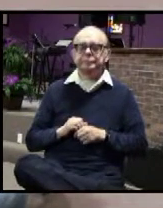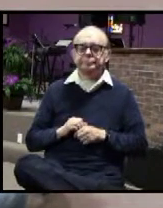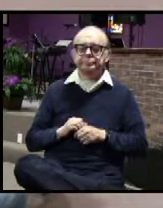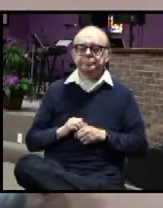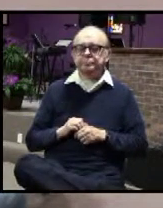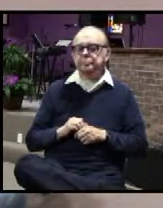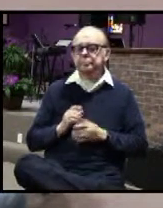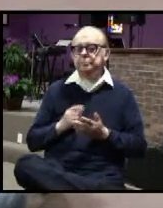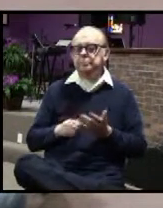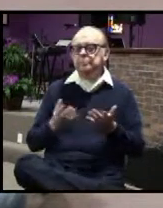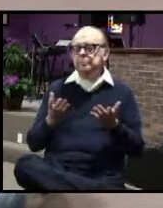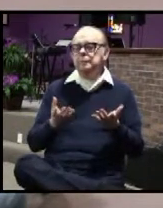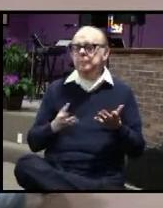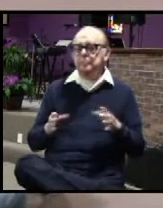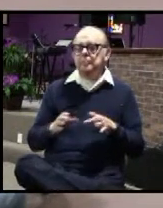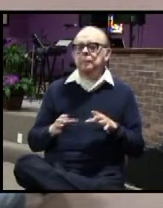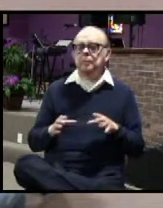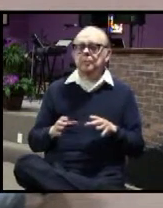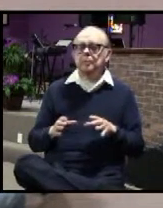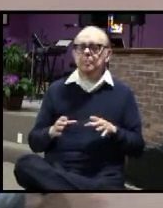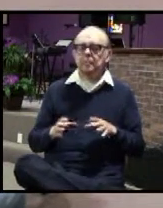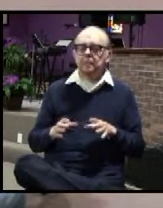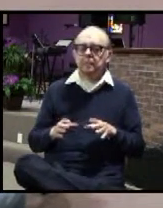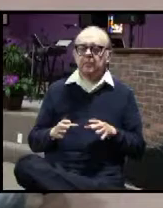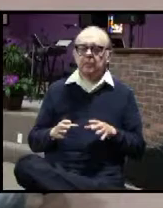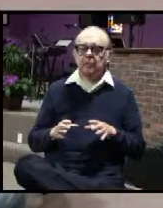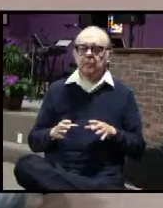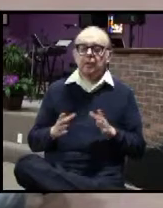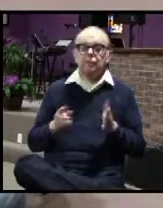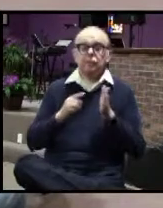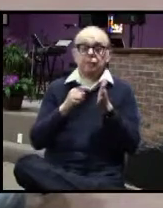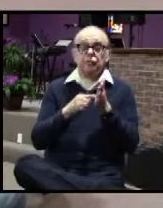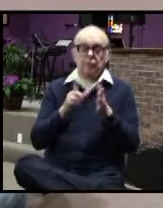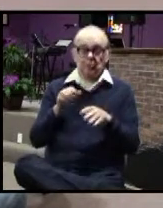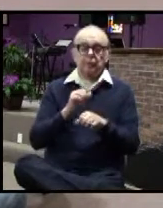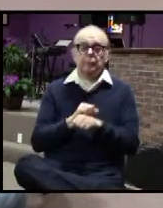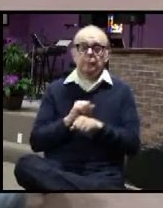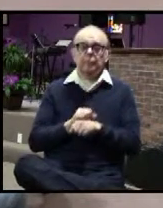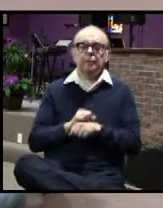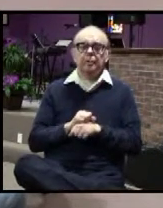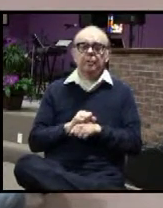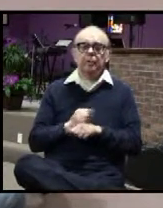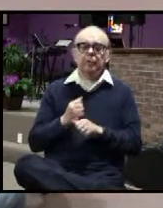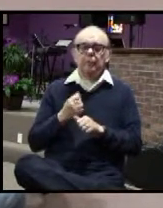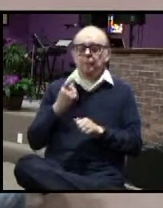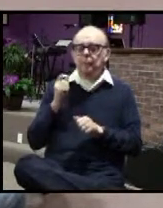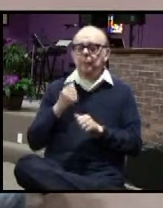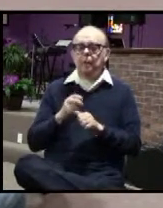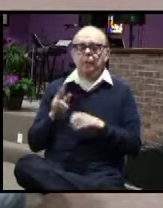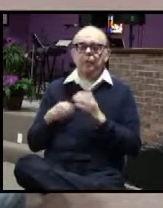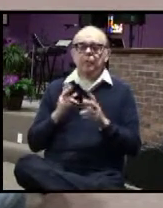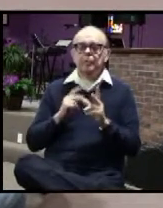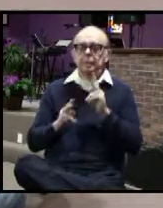And what they love to do is they love to display their work for everyone to see.